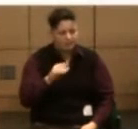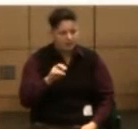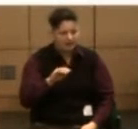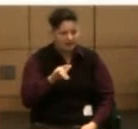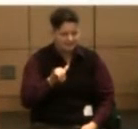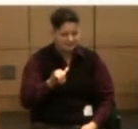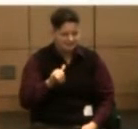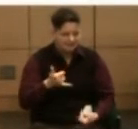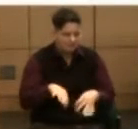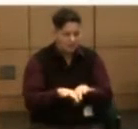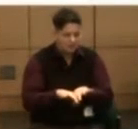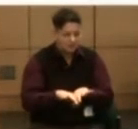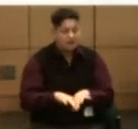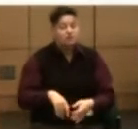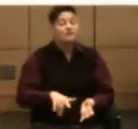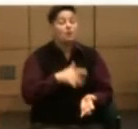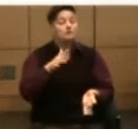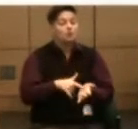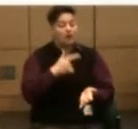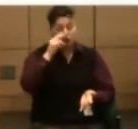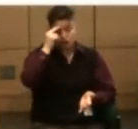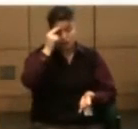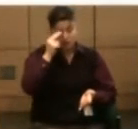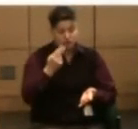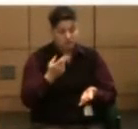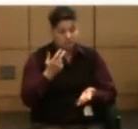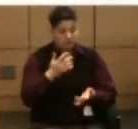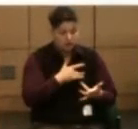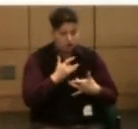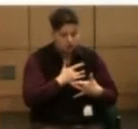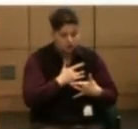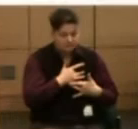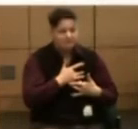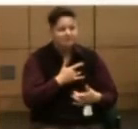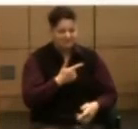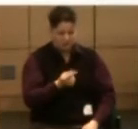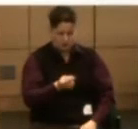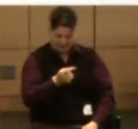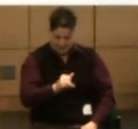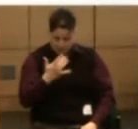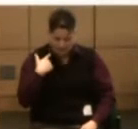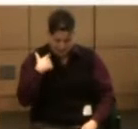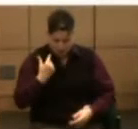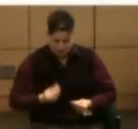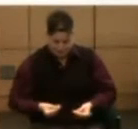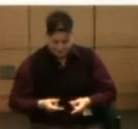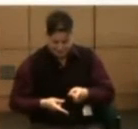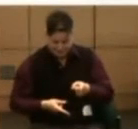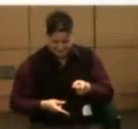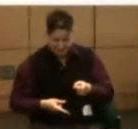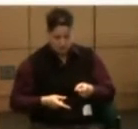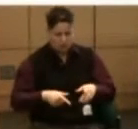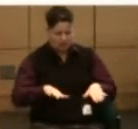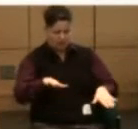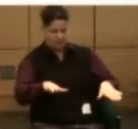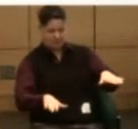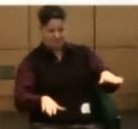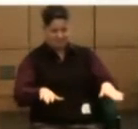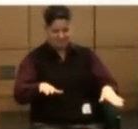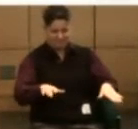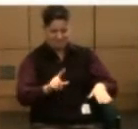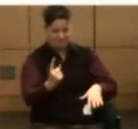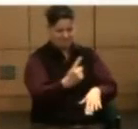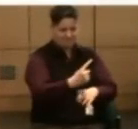we'll have a child who has a neurologic concern. They come in and they're acutely unsteady, or they have